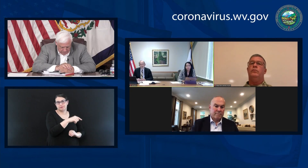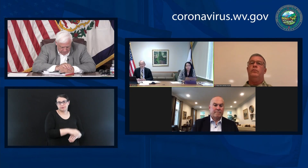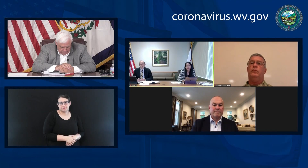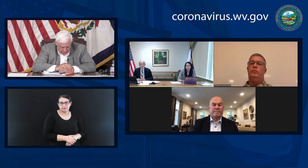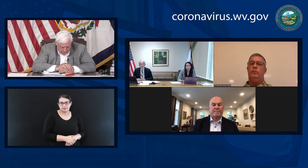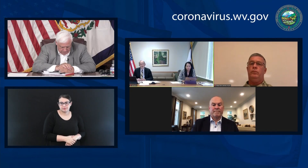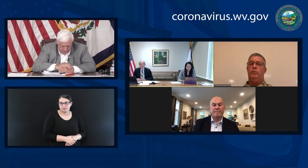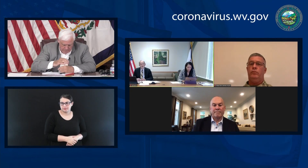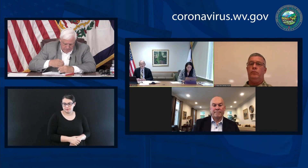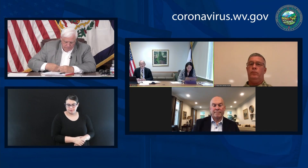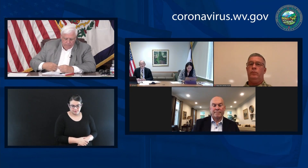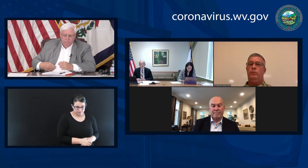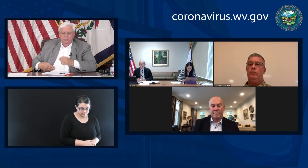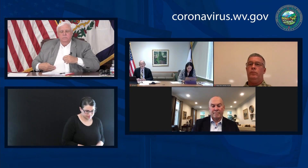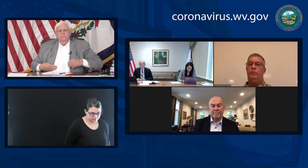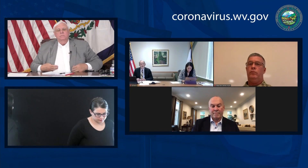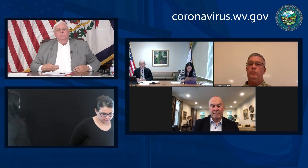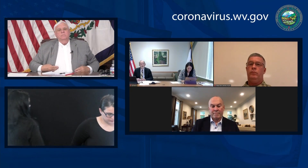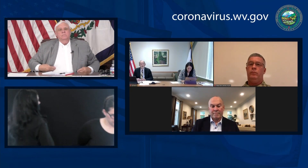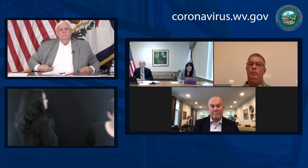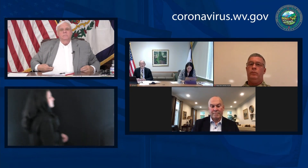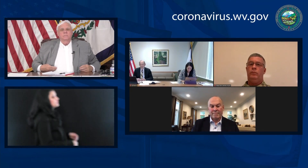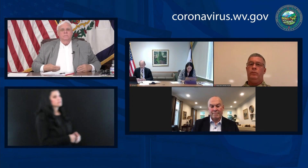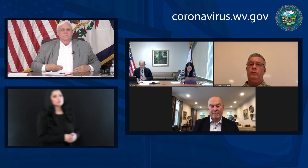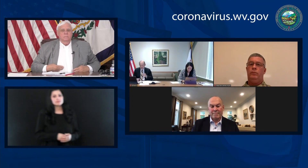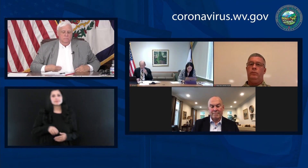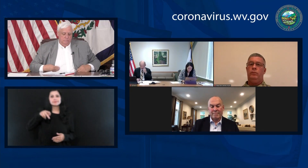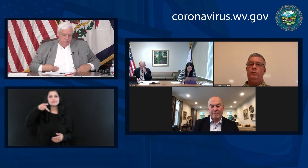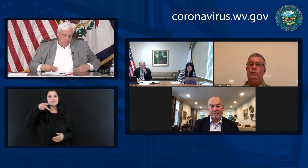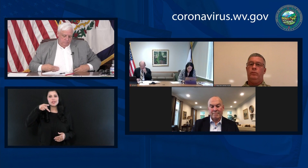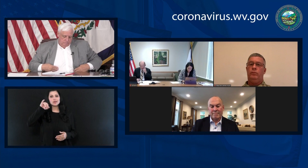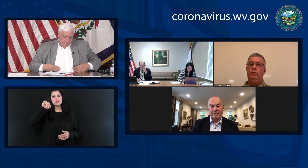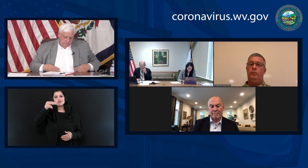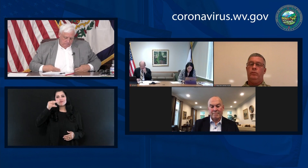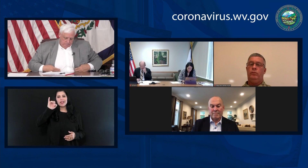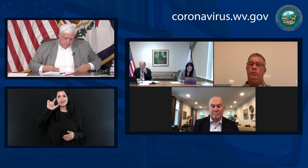All right, thank you, Paul. Next, we'll go to Phil Kabler with the Charleston Gazette-Mail.